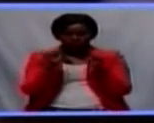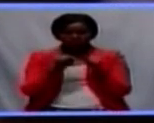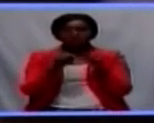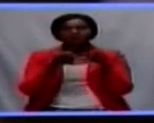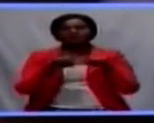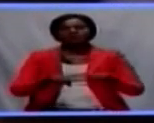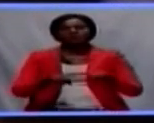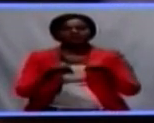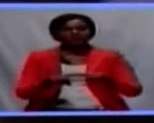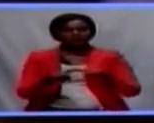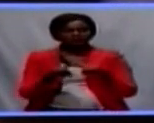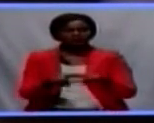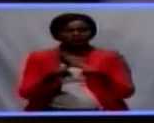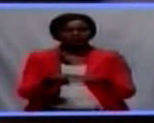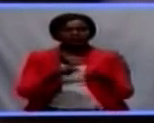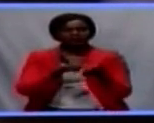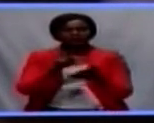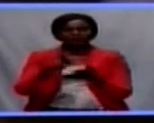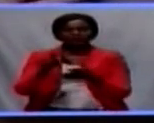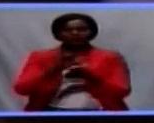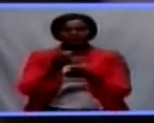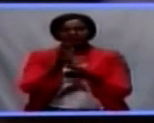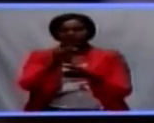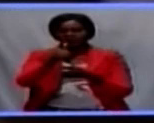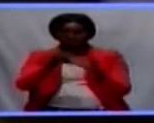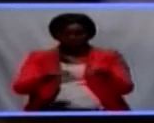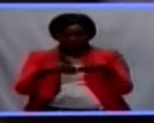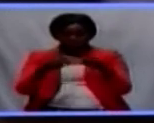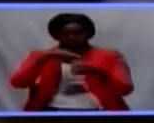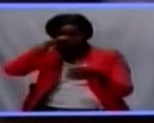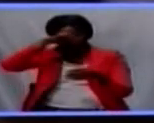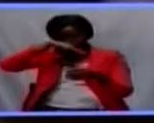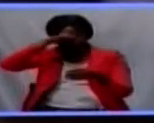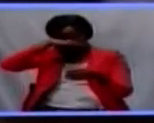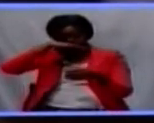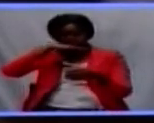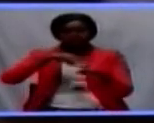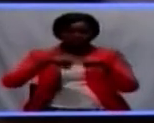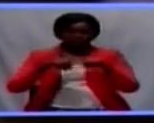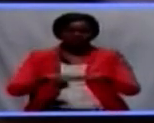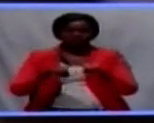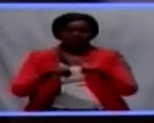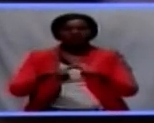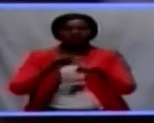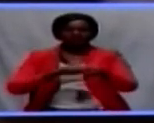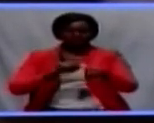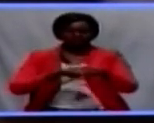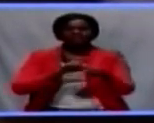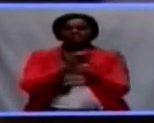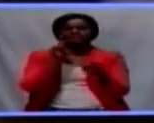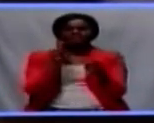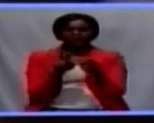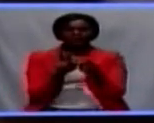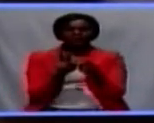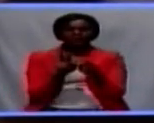on payments. Let's say you're a supplier to the mines. Yes. And they depend on timely payments. Yeah.